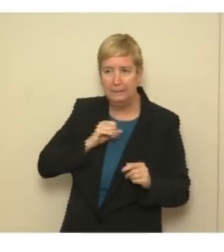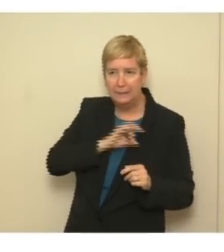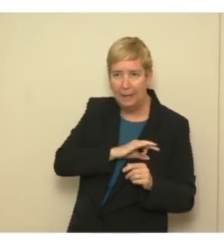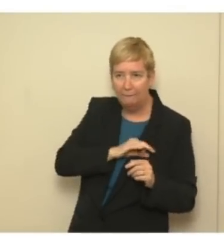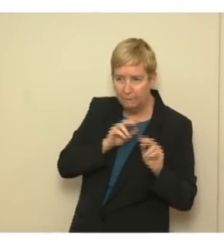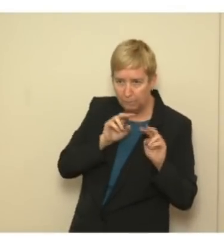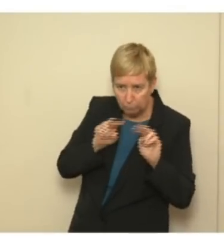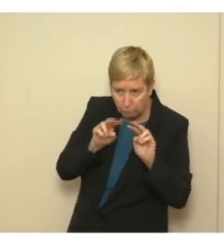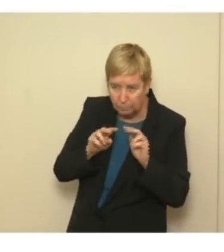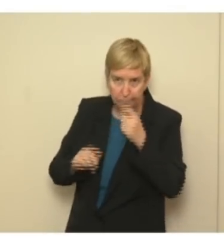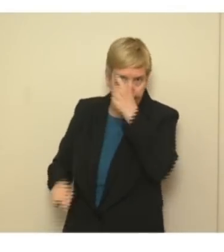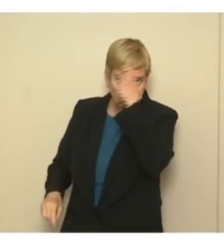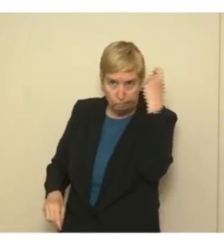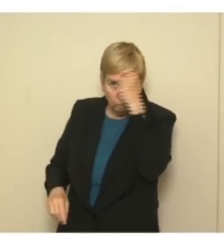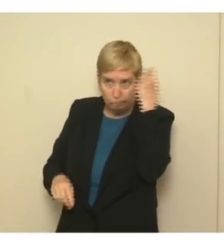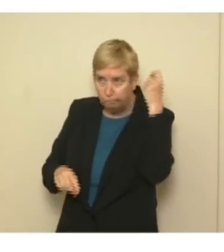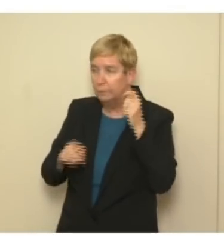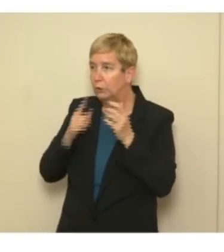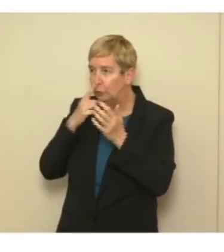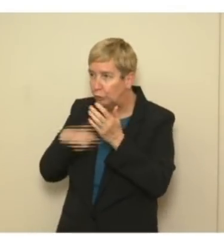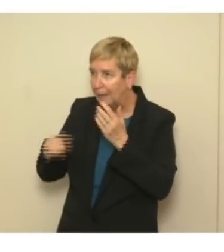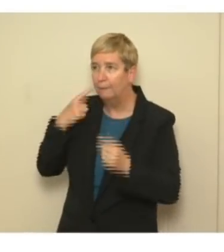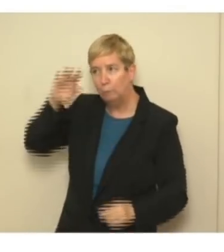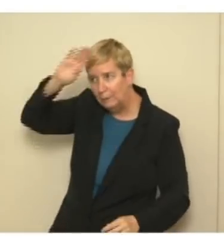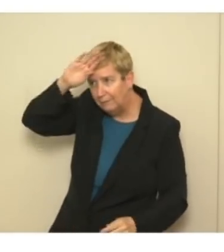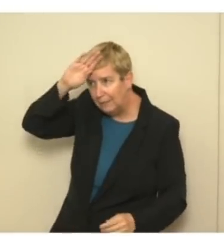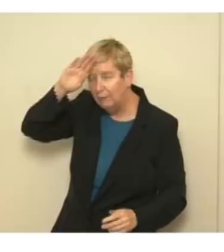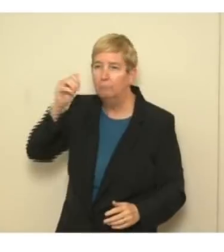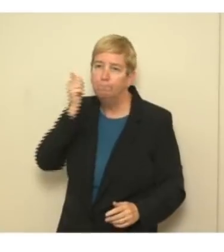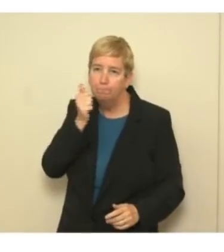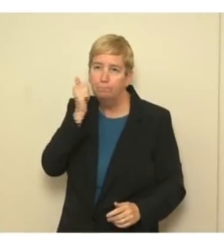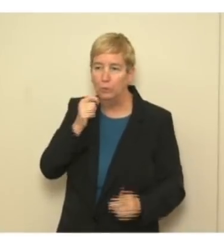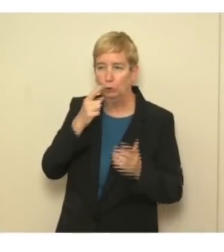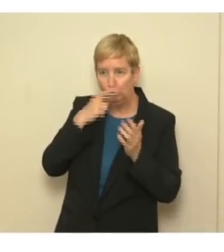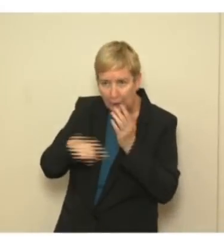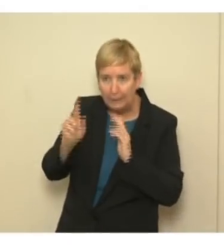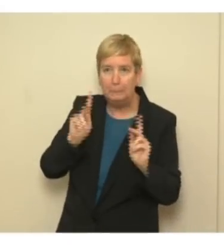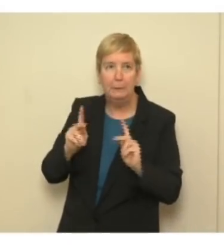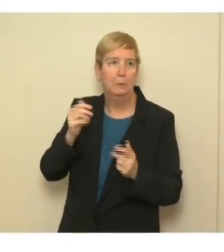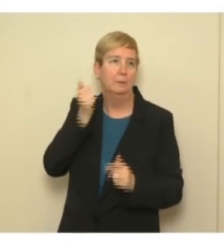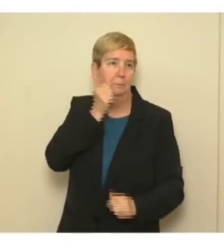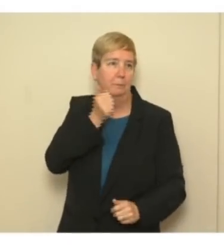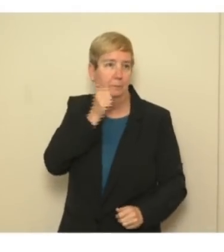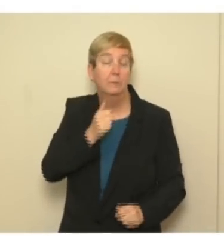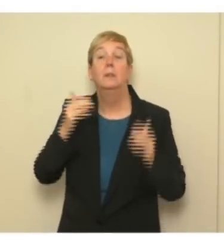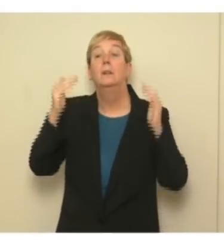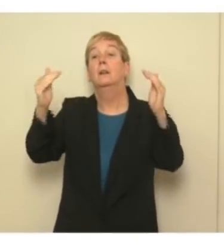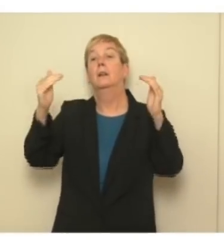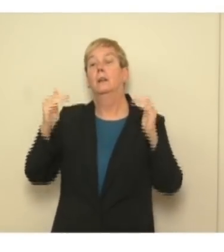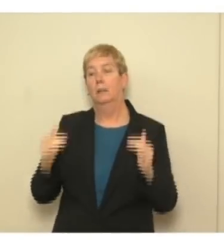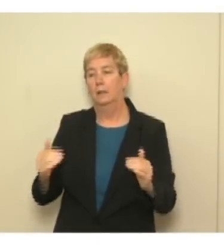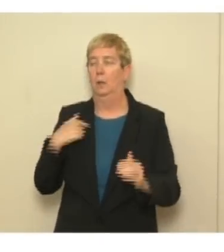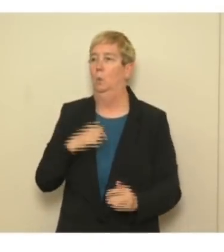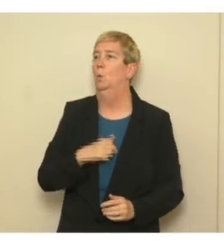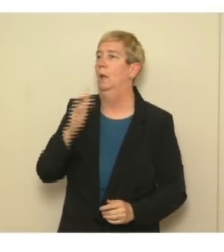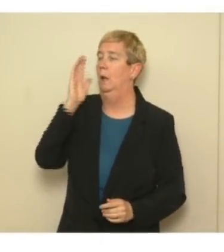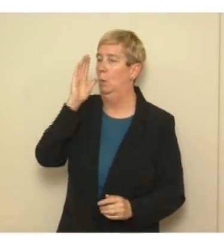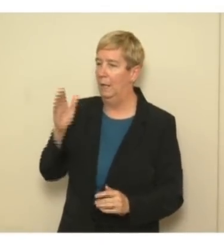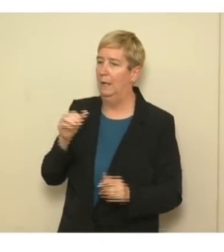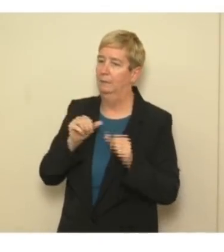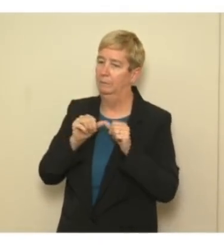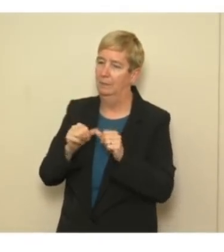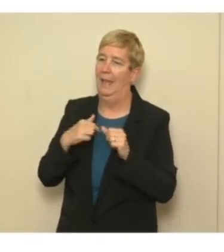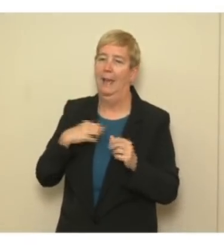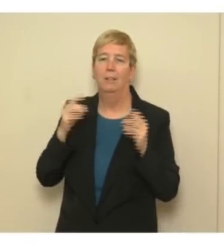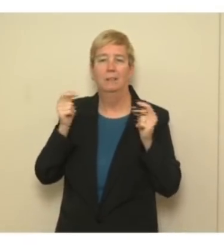sure that there are no symptoms of the COVID-19 virus. In addition to that, we'll continue with having rapid